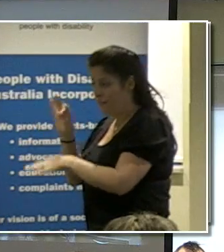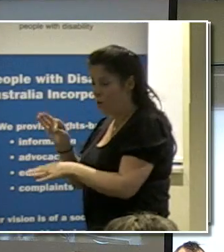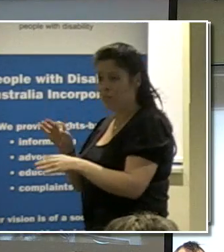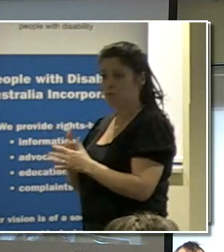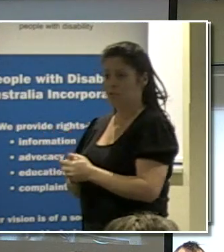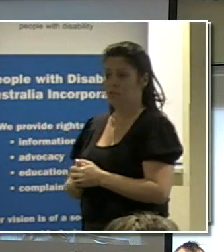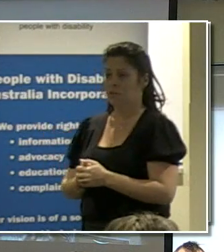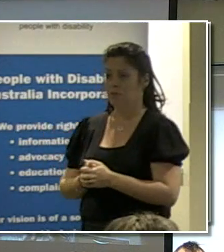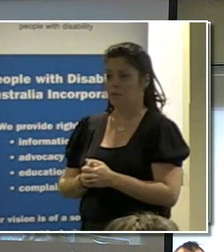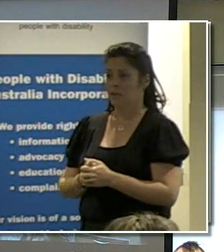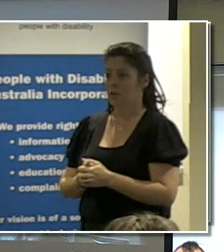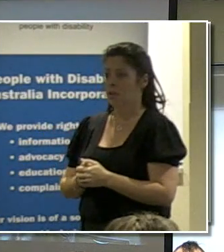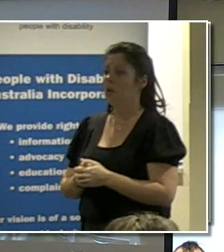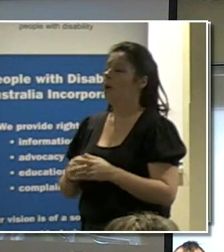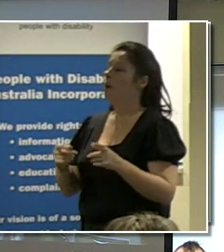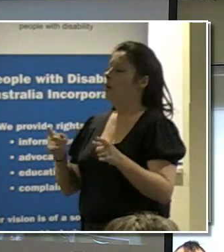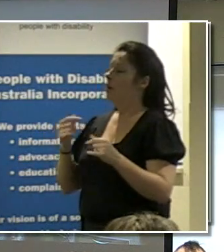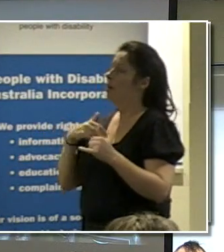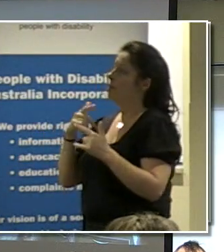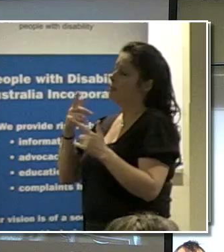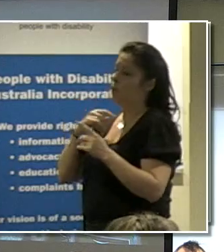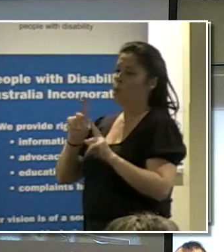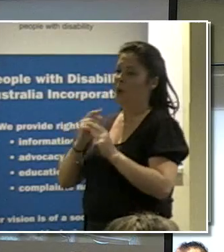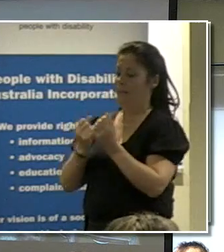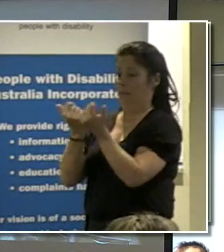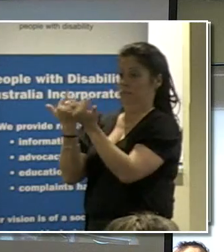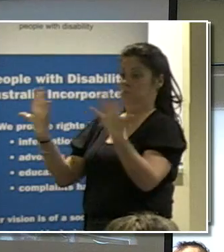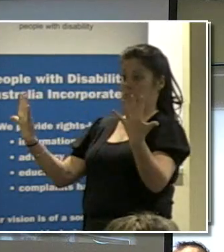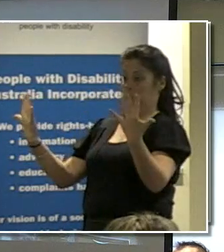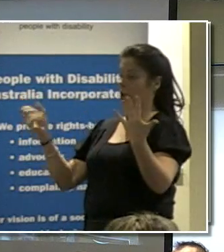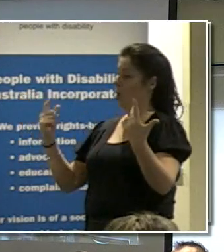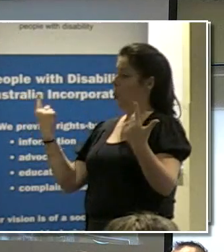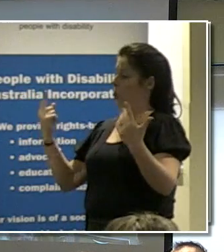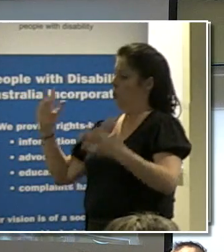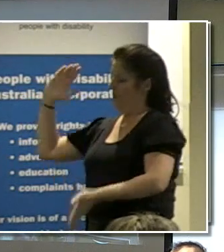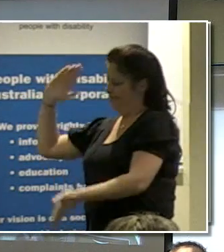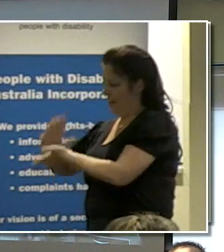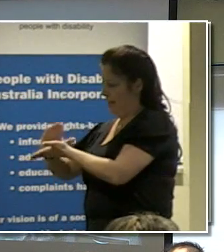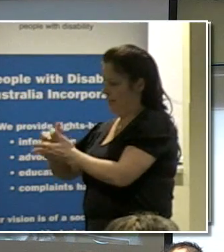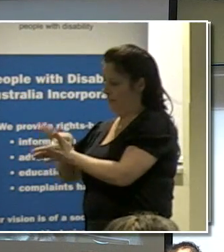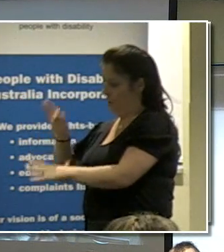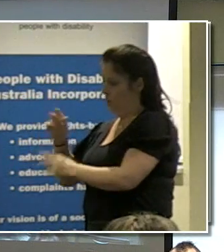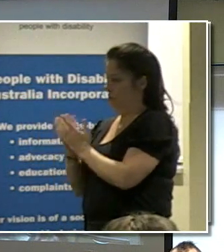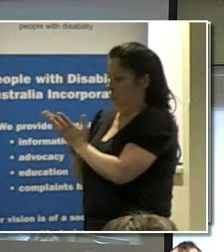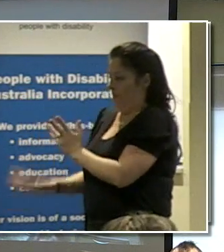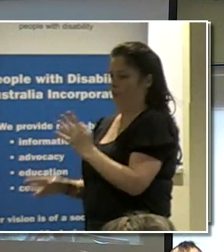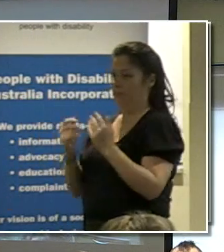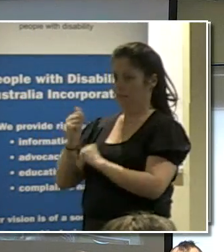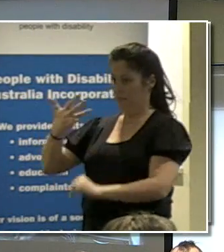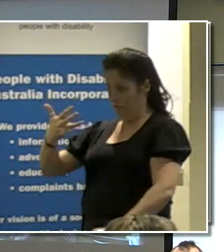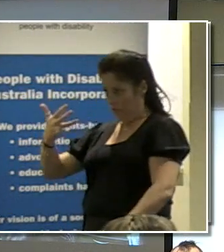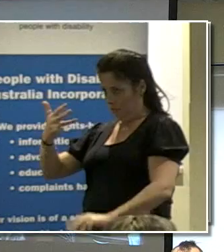means they were knocked out progressively as the count. All right, I just needed to clarify that. Yeah. Okay, thank you. I hope. Is that true? Yes.